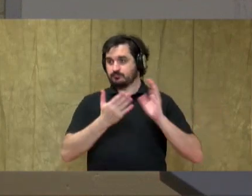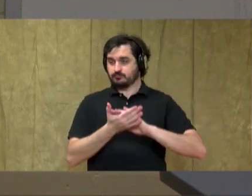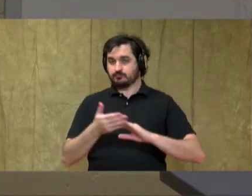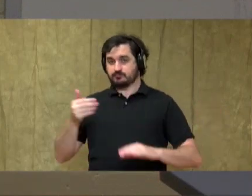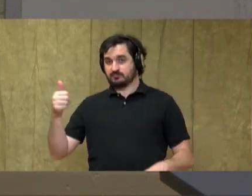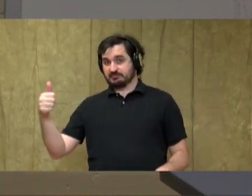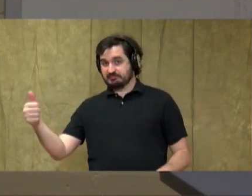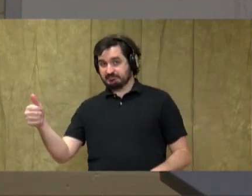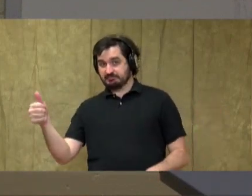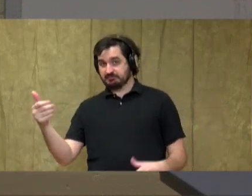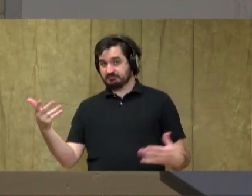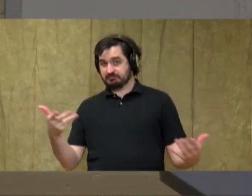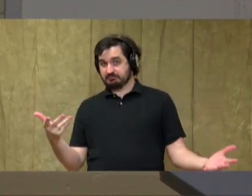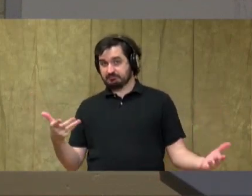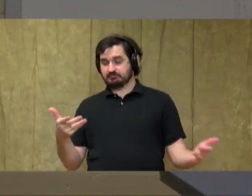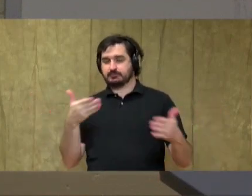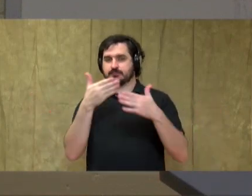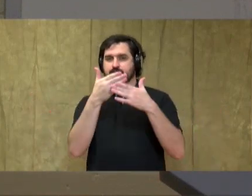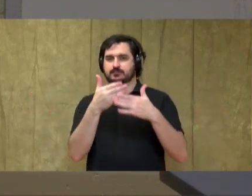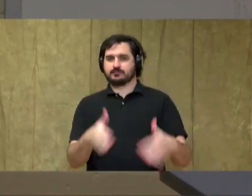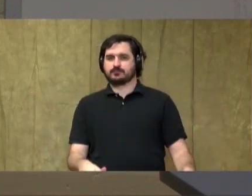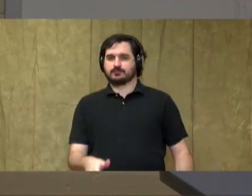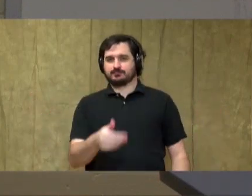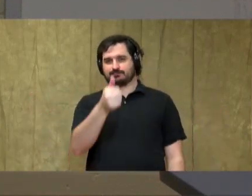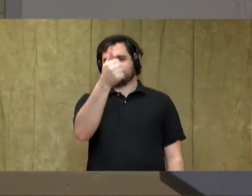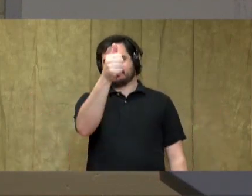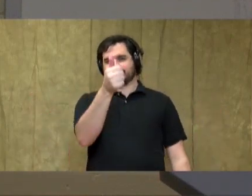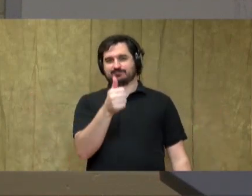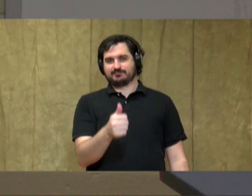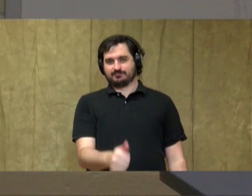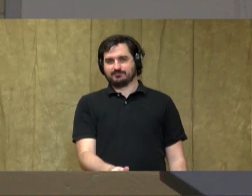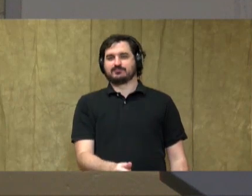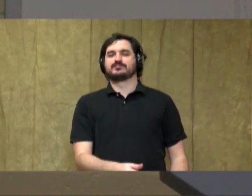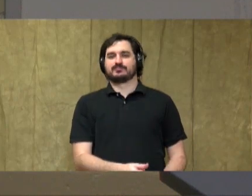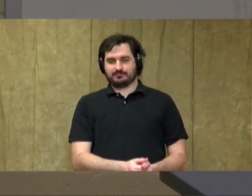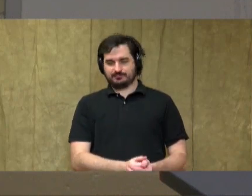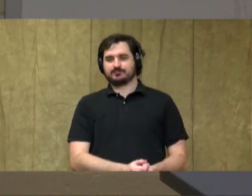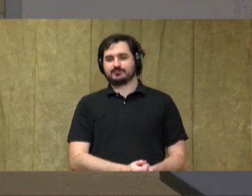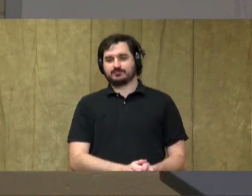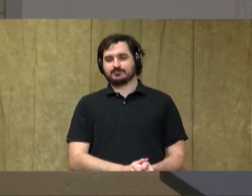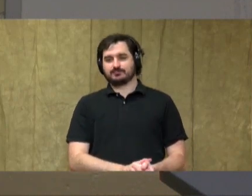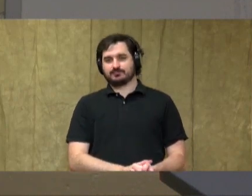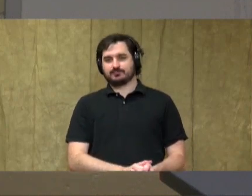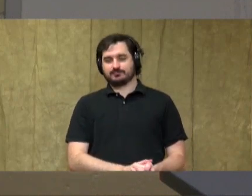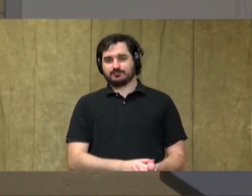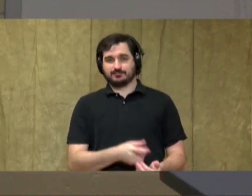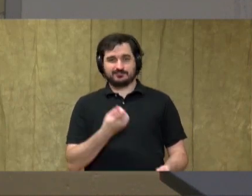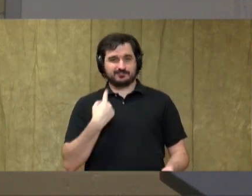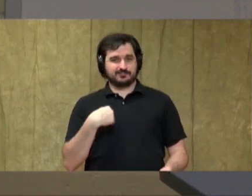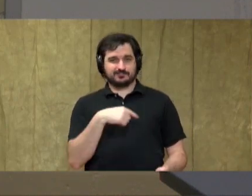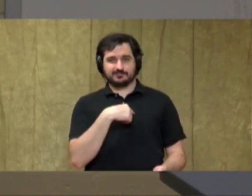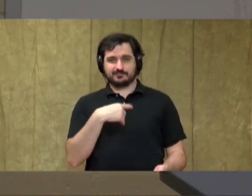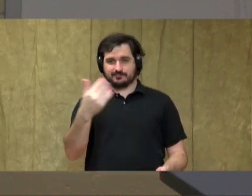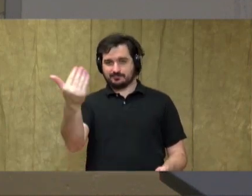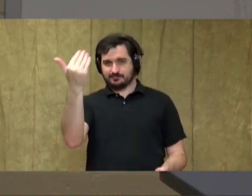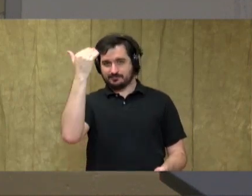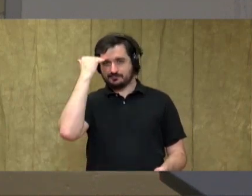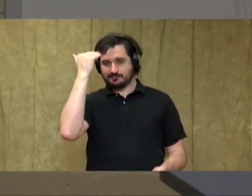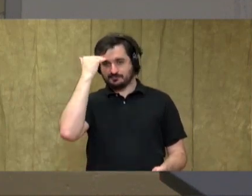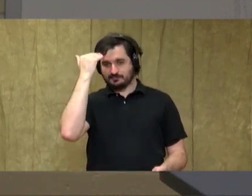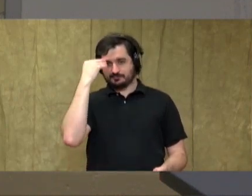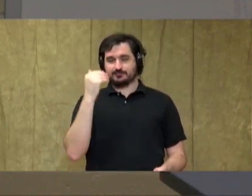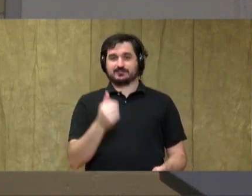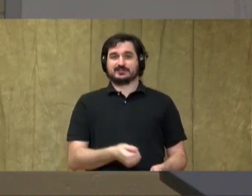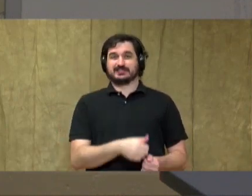how many tenths would that be? How many tenths would that be? Excuse me. Well, we could, since we know that